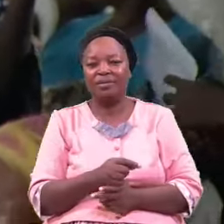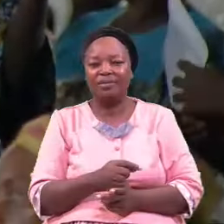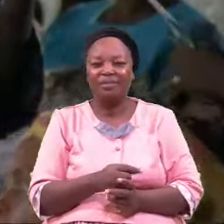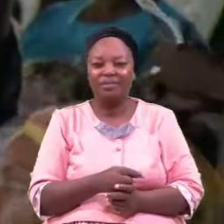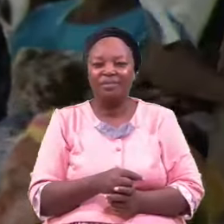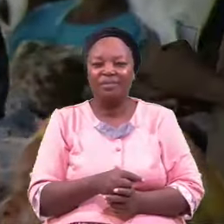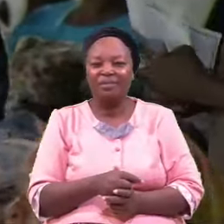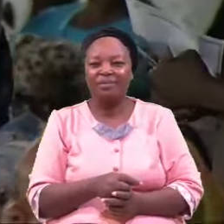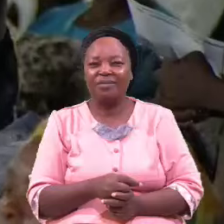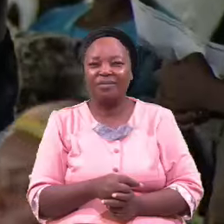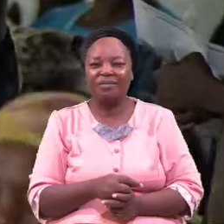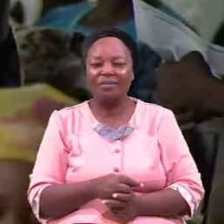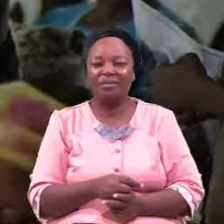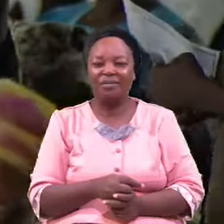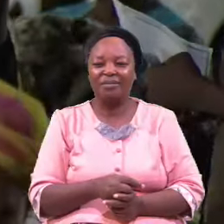God